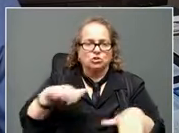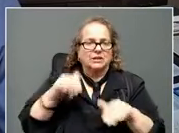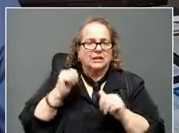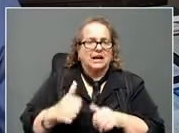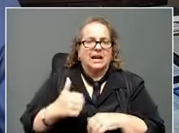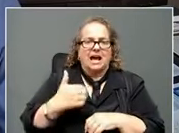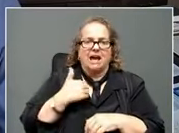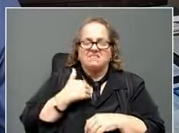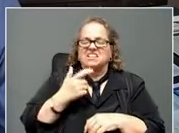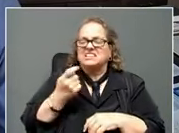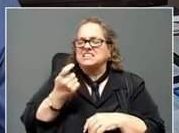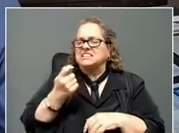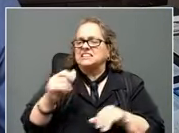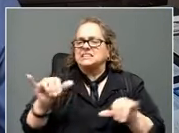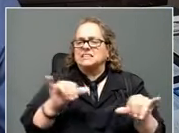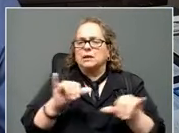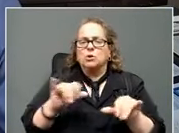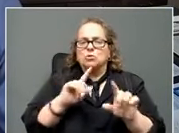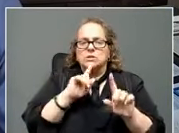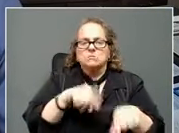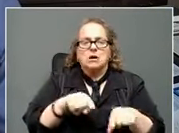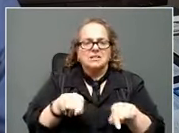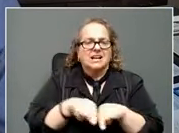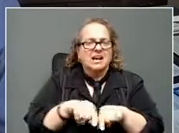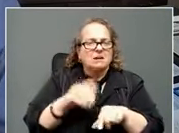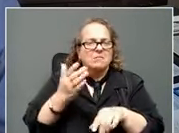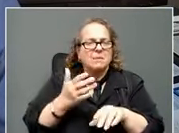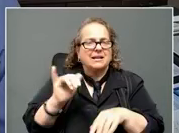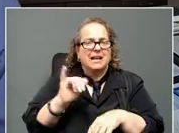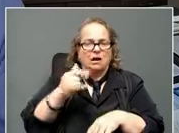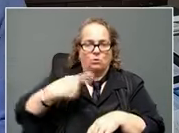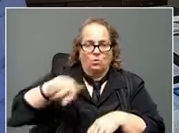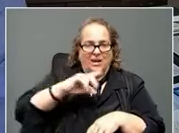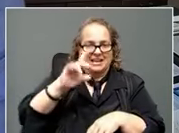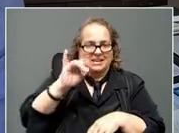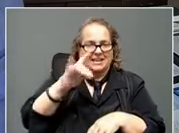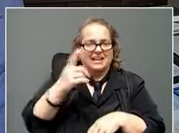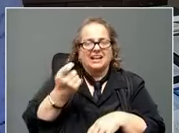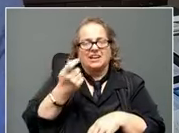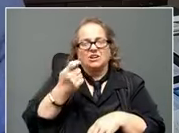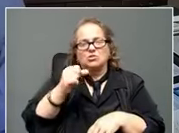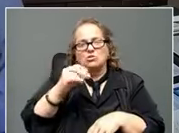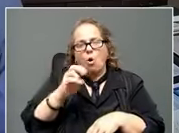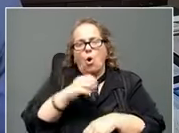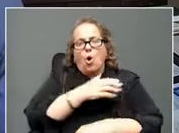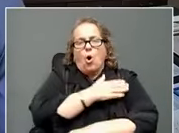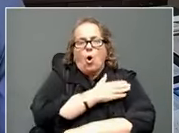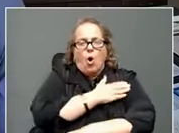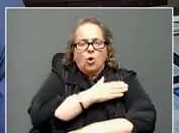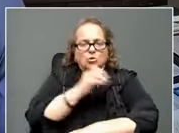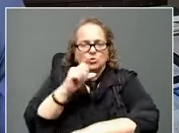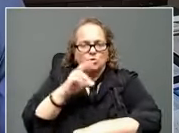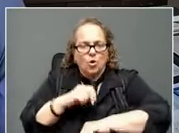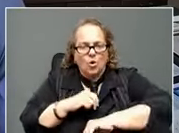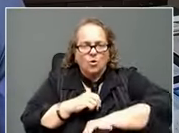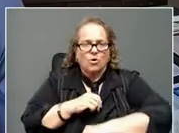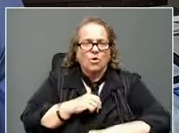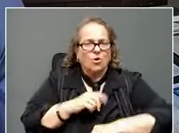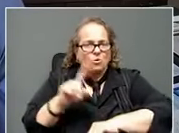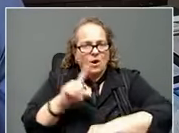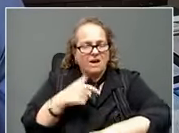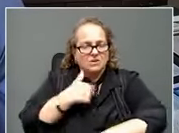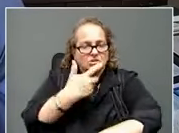similar response like some of us might have with a little soreness in your arm or your shoulder where you have the vaccination